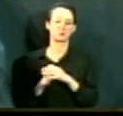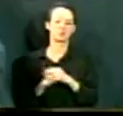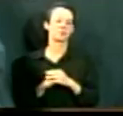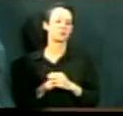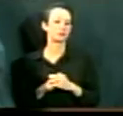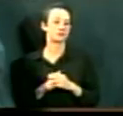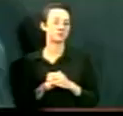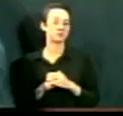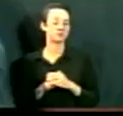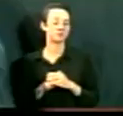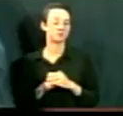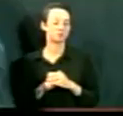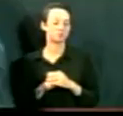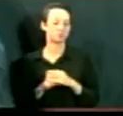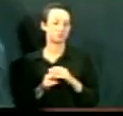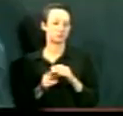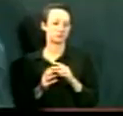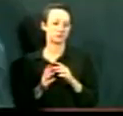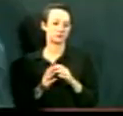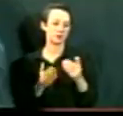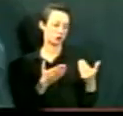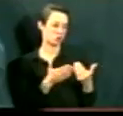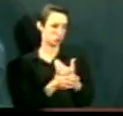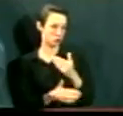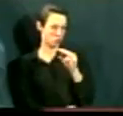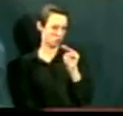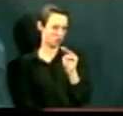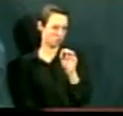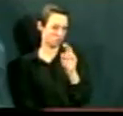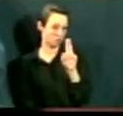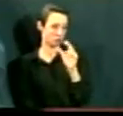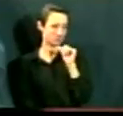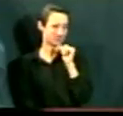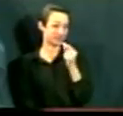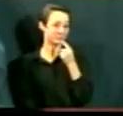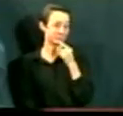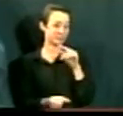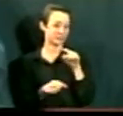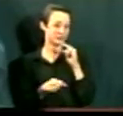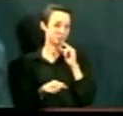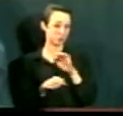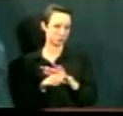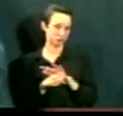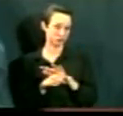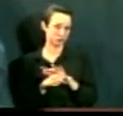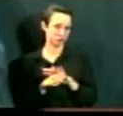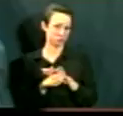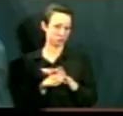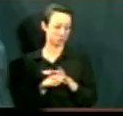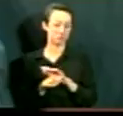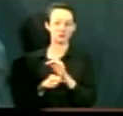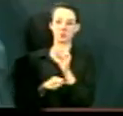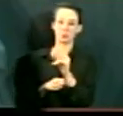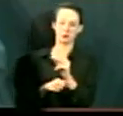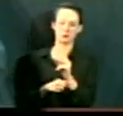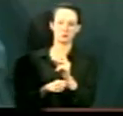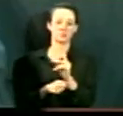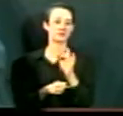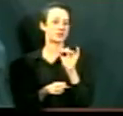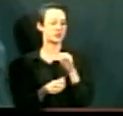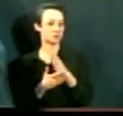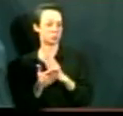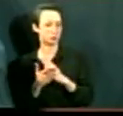The new MOU does not say guarantee. Okay. And so it actually, that part of the language carries over.